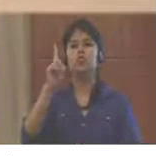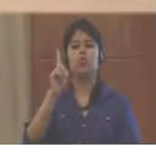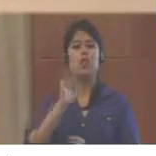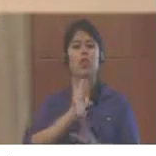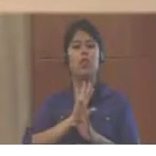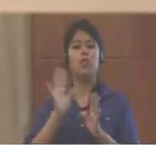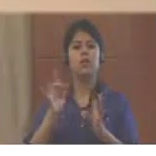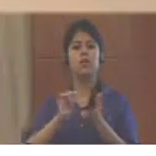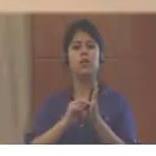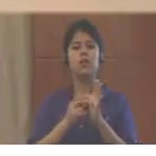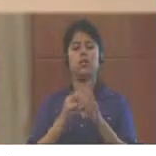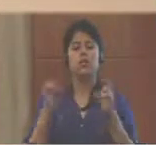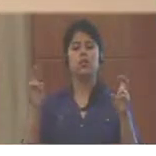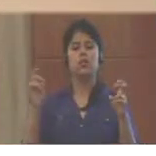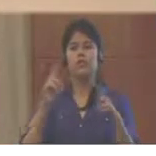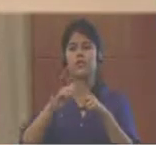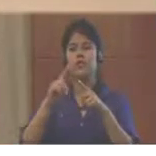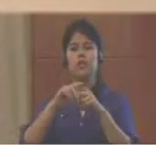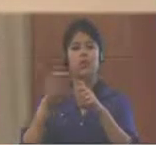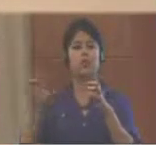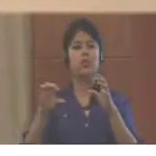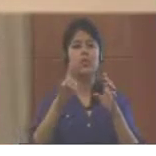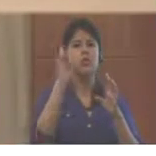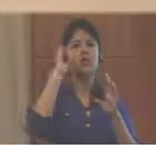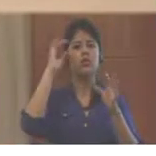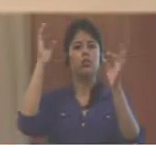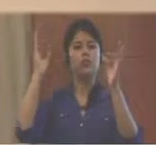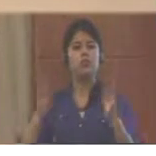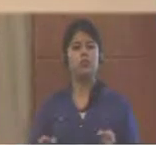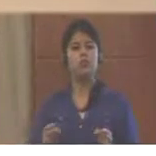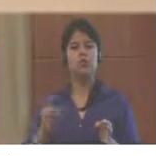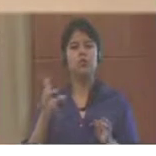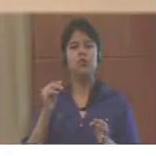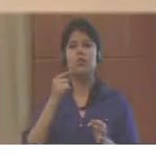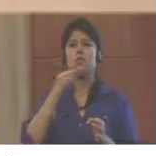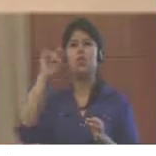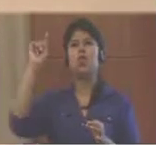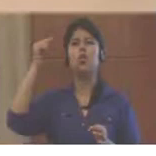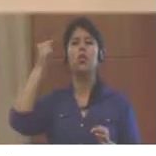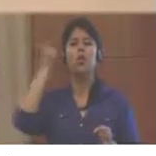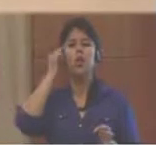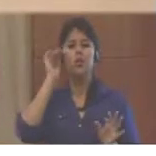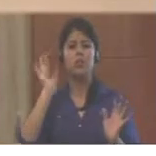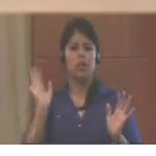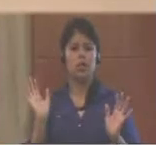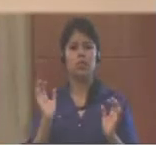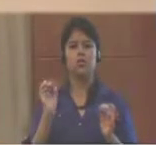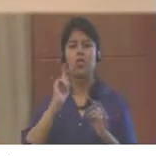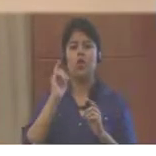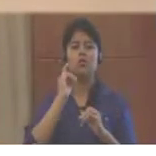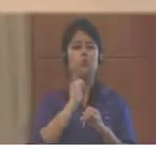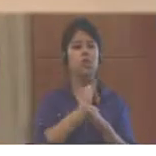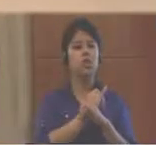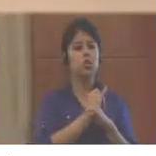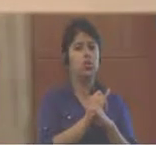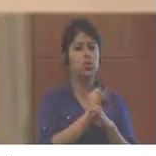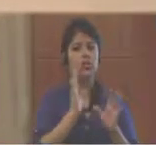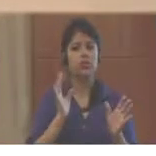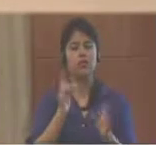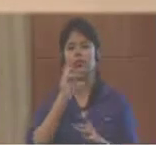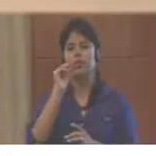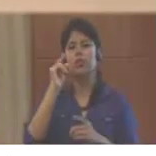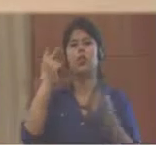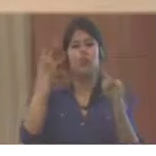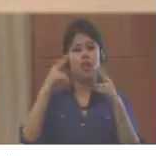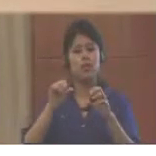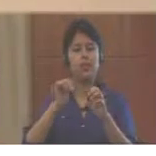not only been made in terms of formal actors or the governments and institutions, but